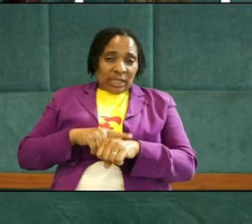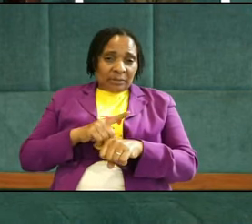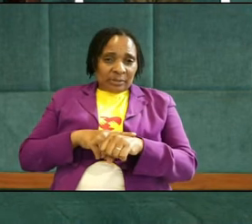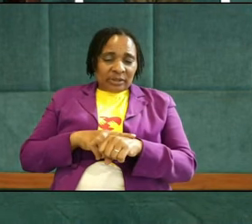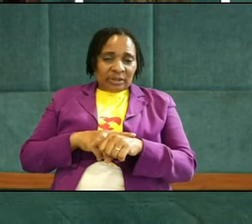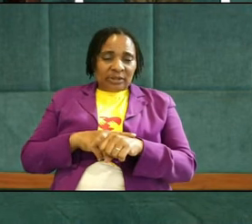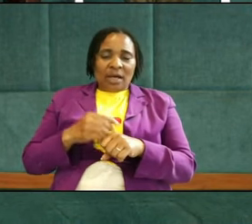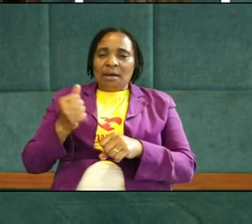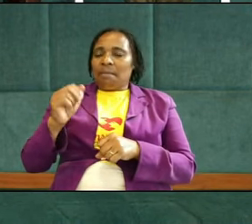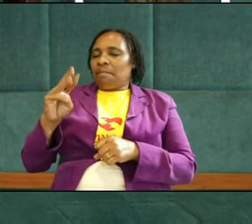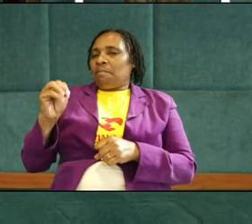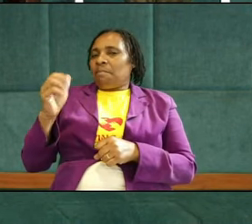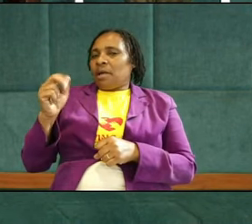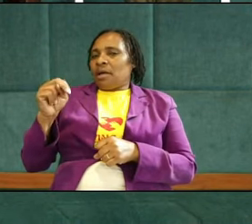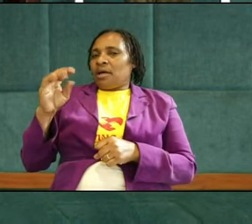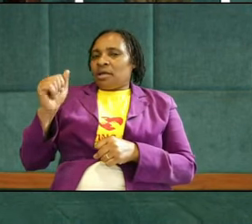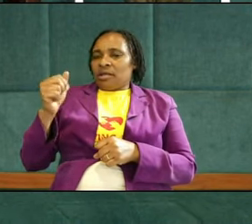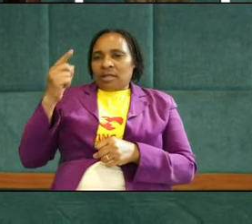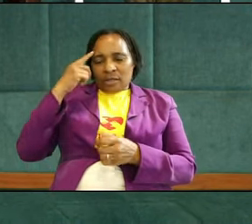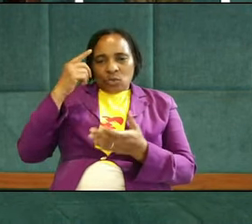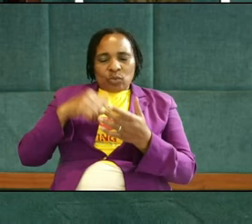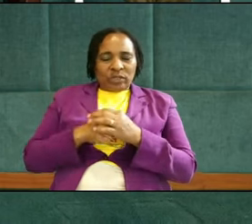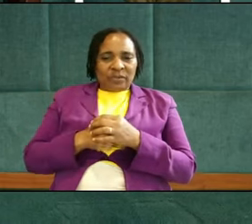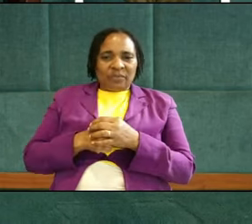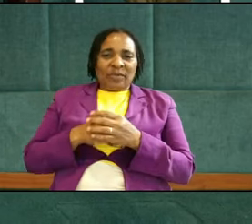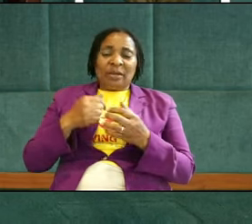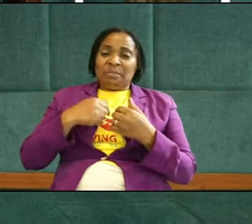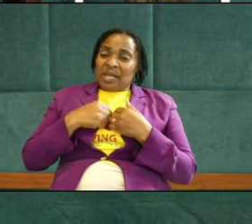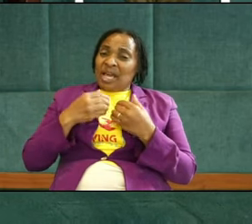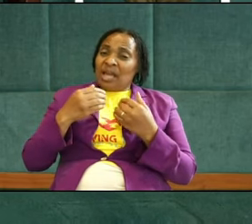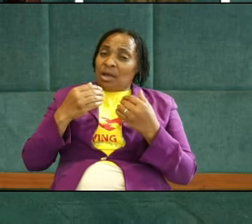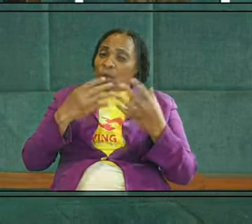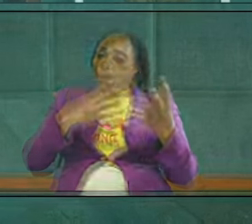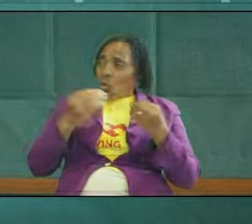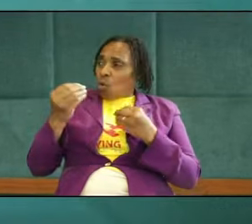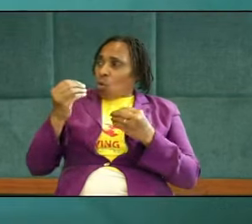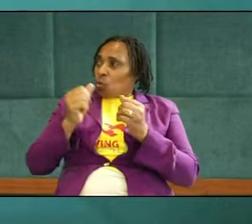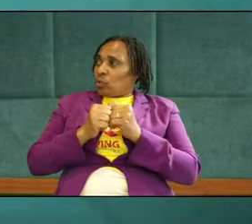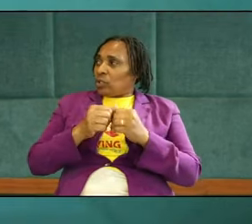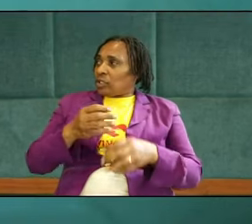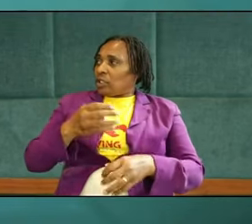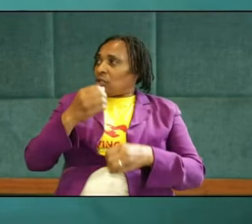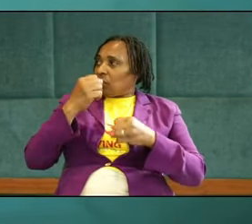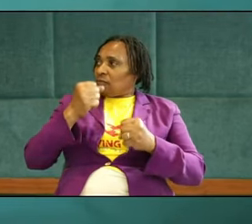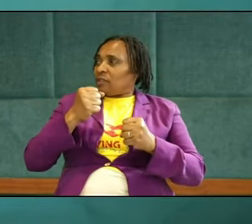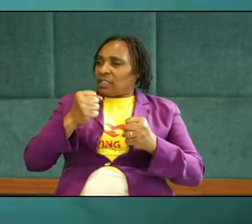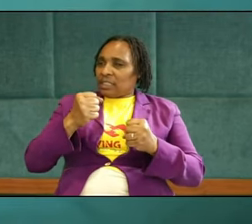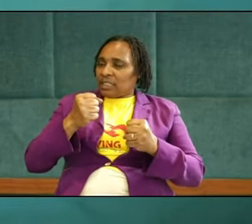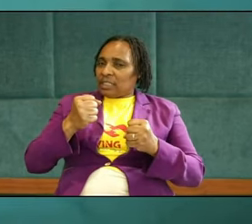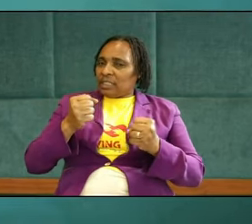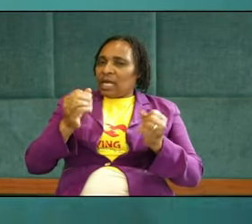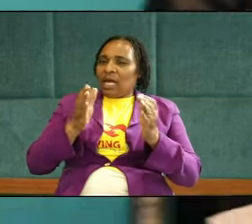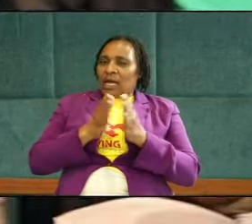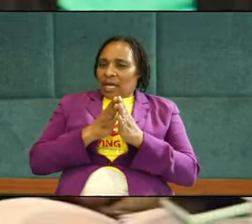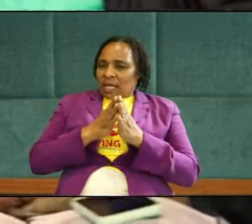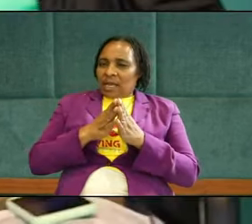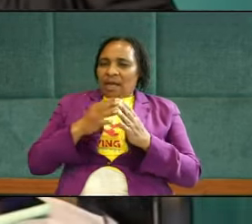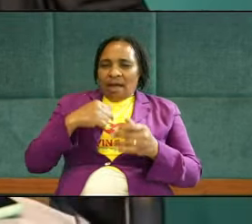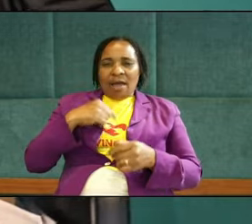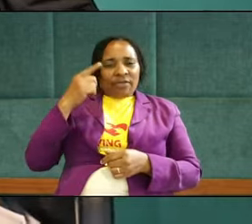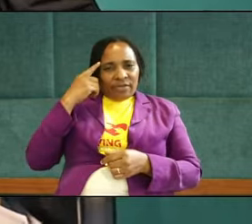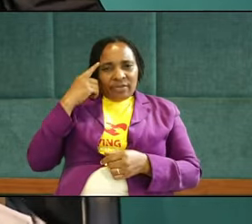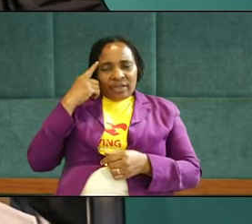right. Amani, what do you think? I'd probably have to go with confidence. Confidence. And I